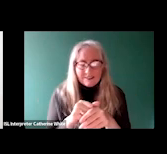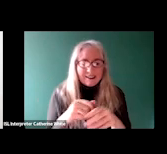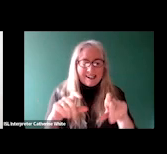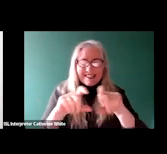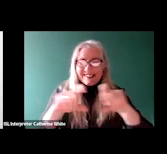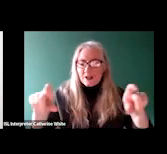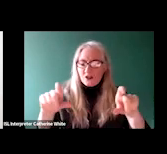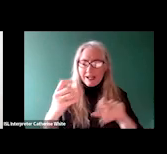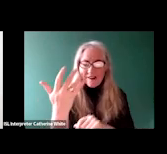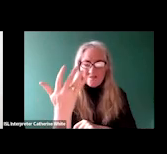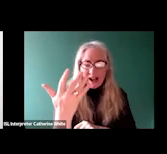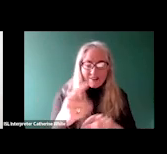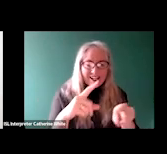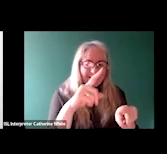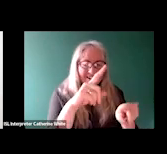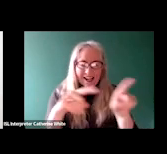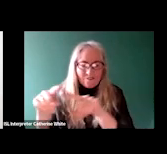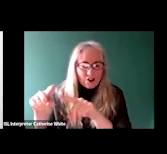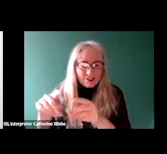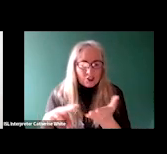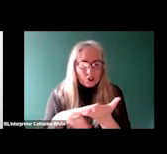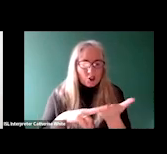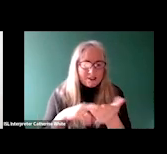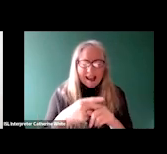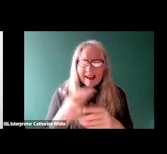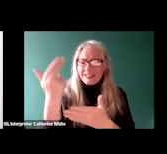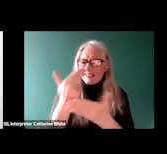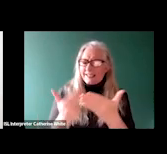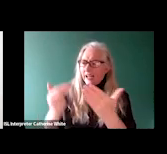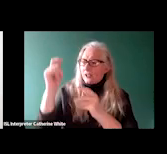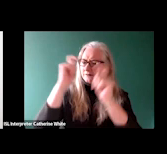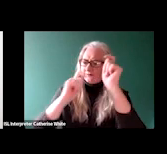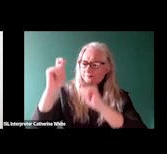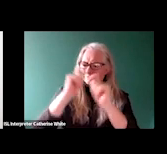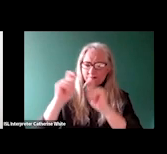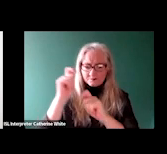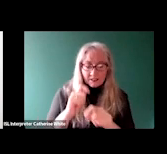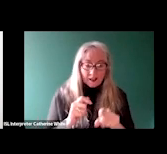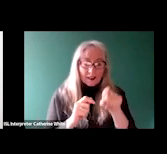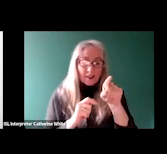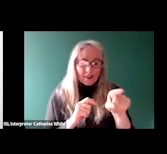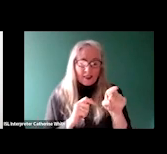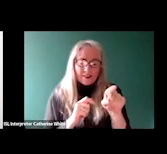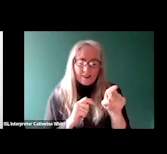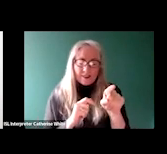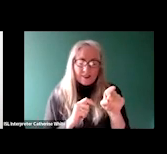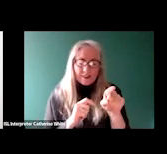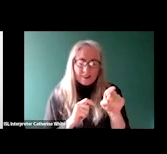5, the diversity of users and design considerations. And this gives a great